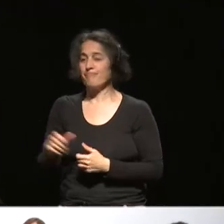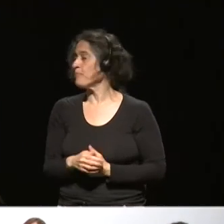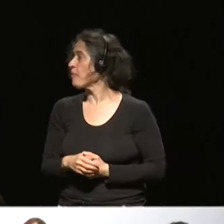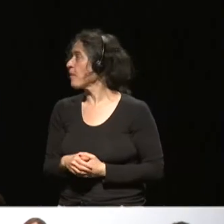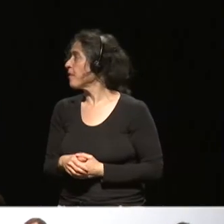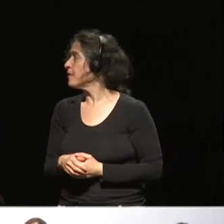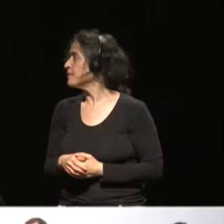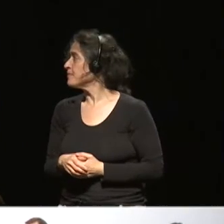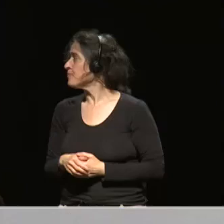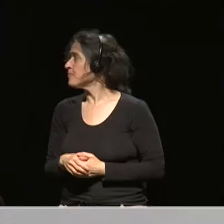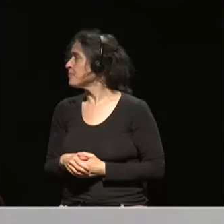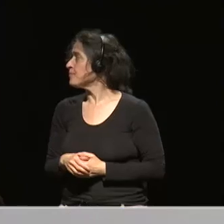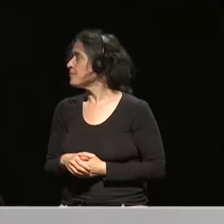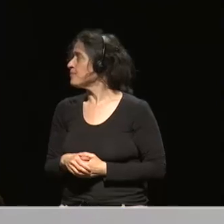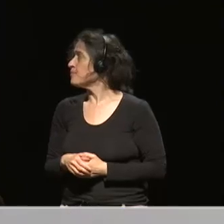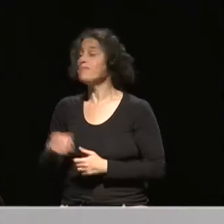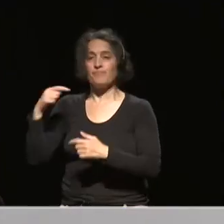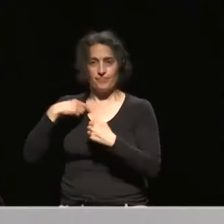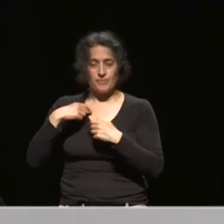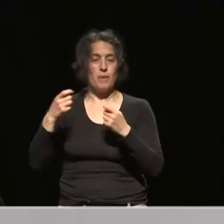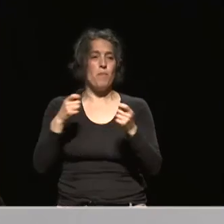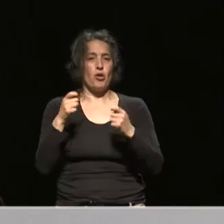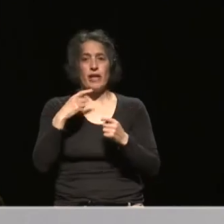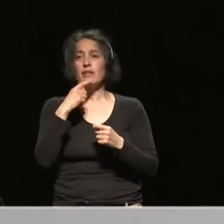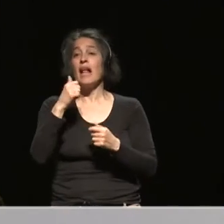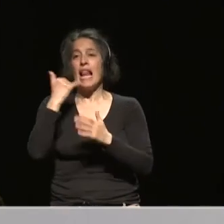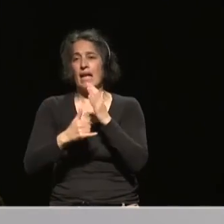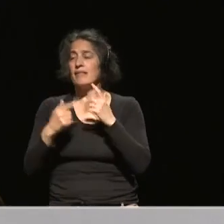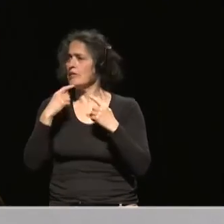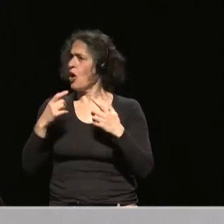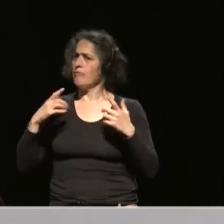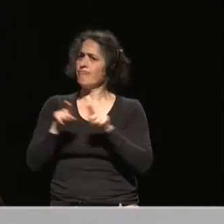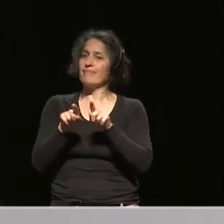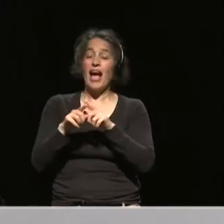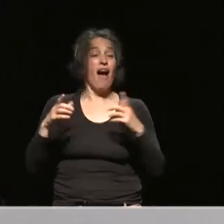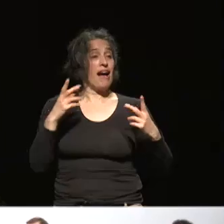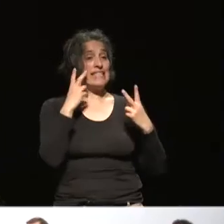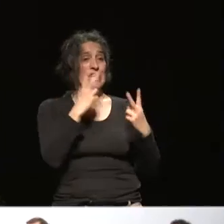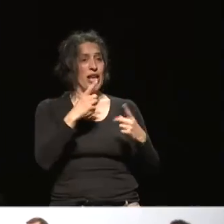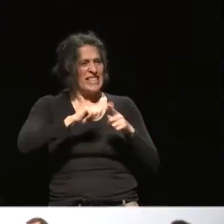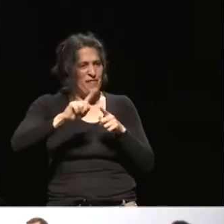close. I have this one. I guess this is the grand coalition in the parliament working.